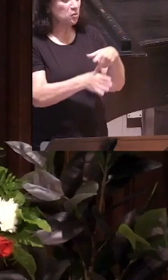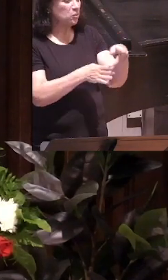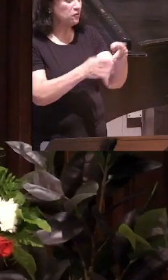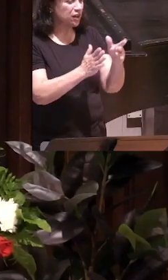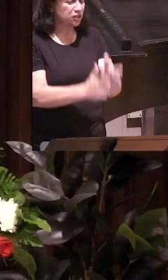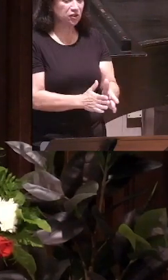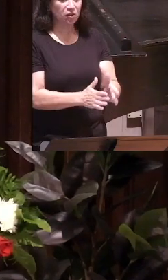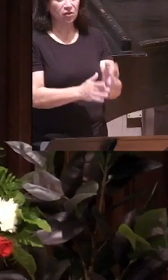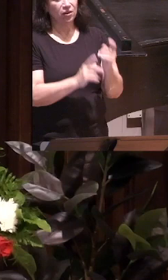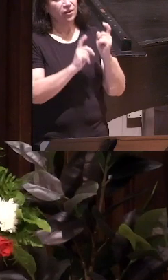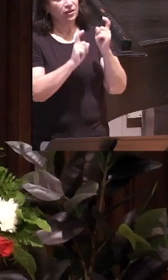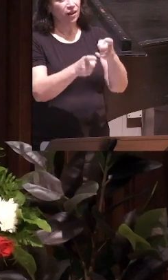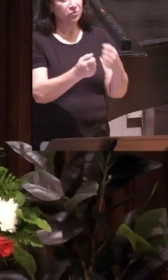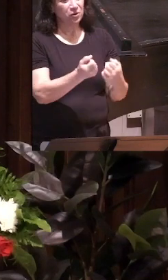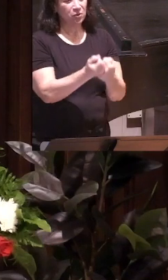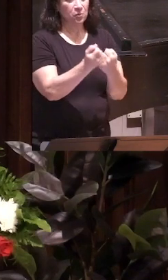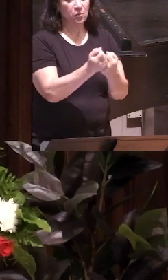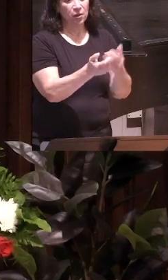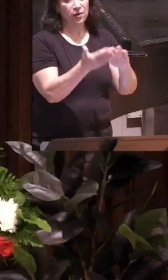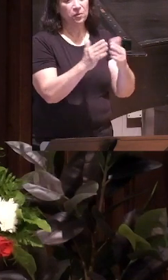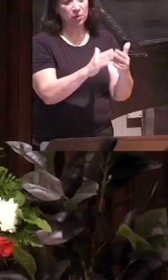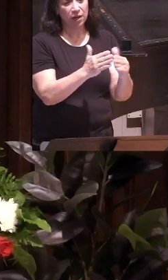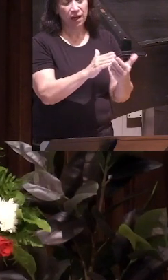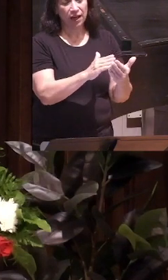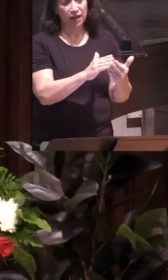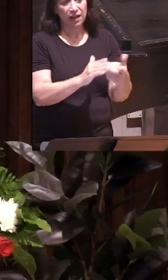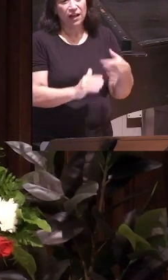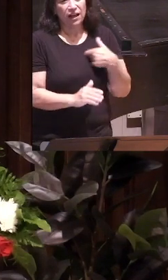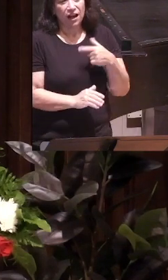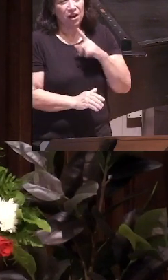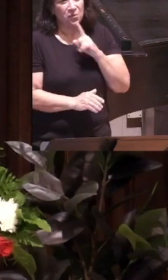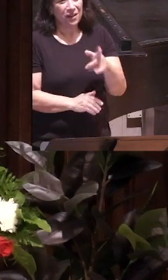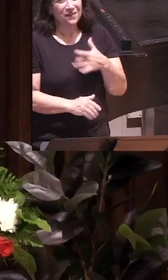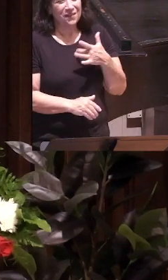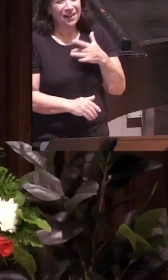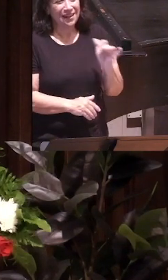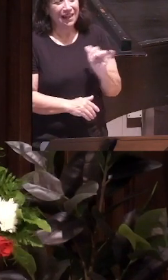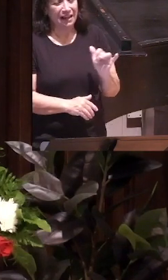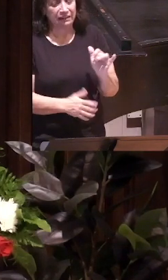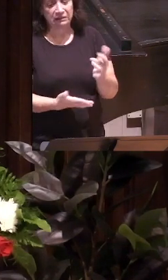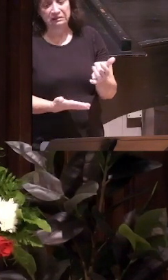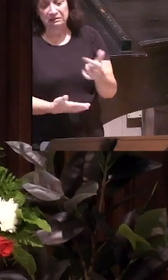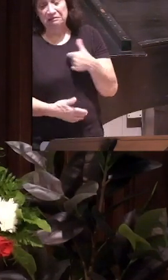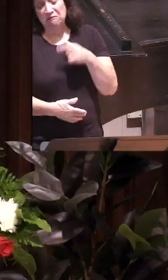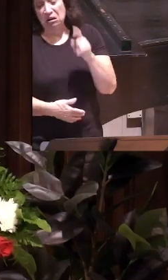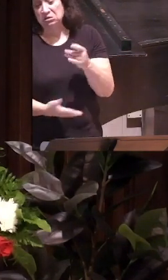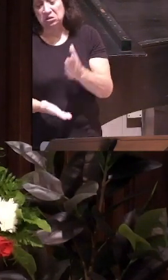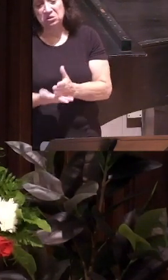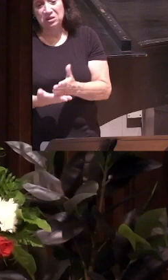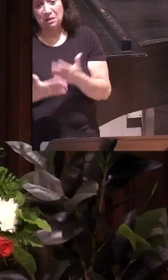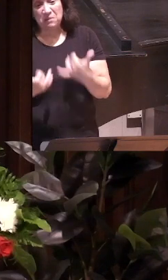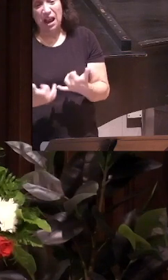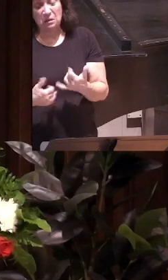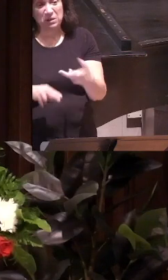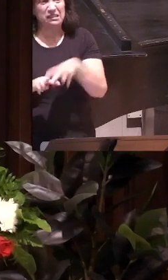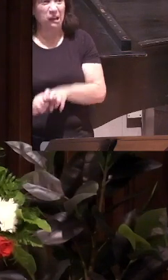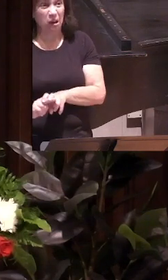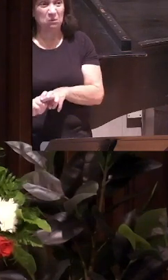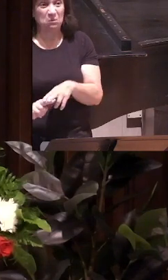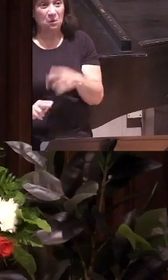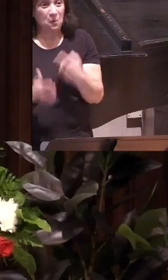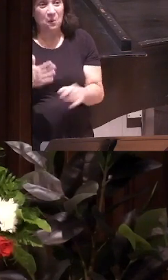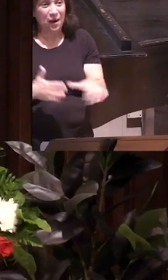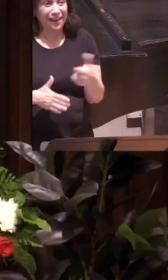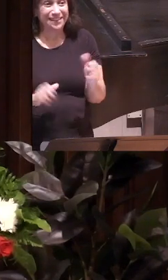his contributions to the community. I kind of really just feel like I should just stop right now and sit down.